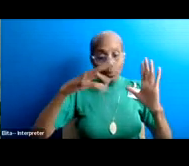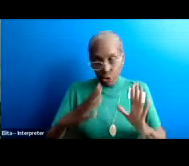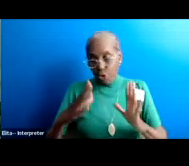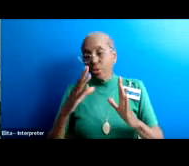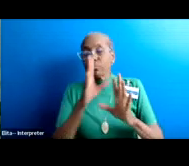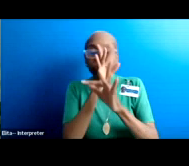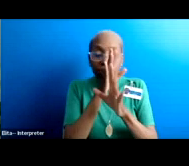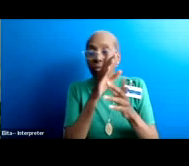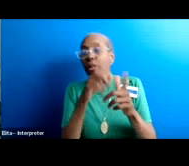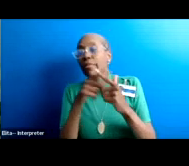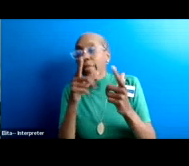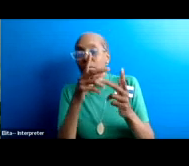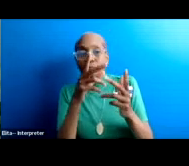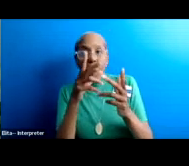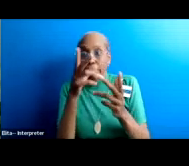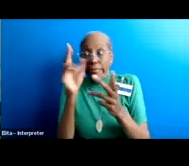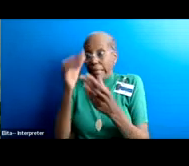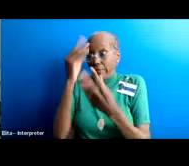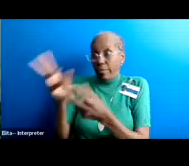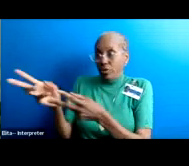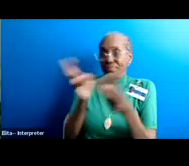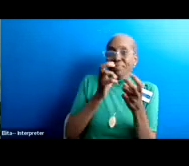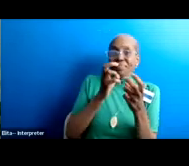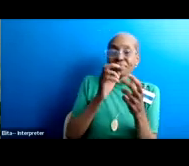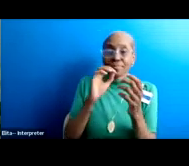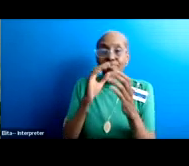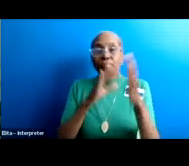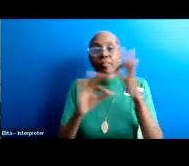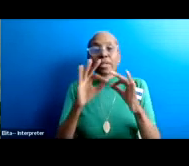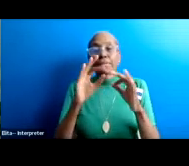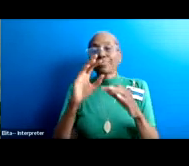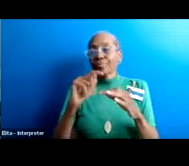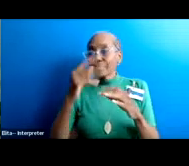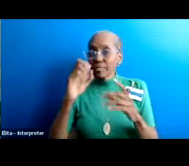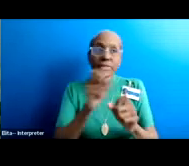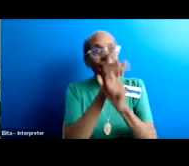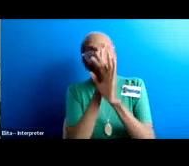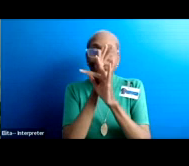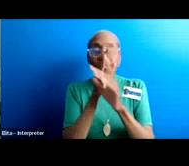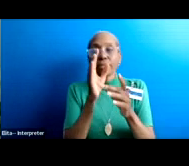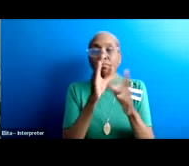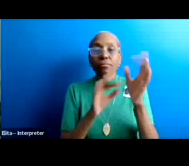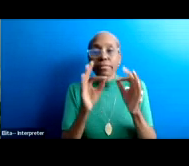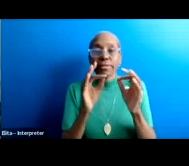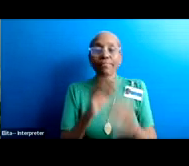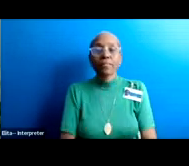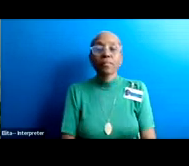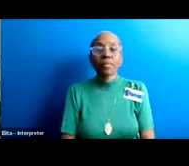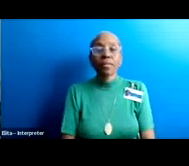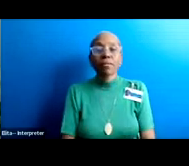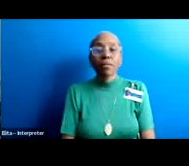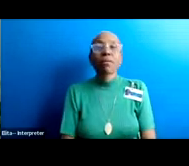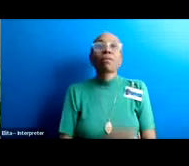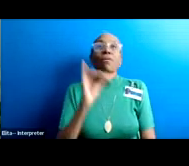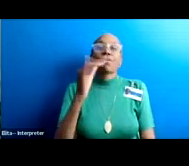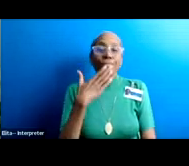of getting that information via just text read out loud to them. And then, oh, thank